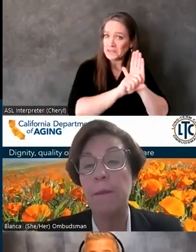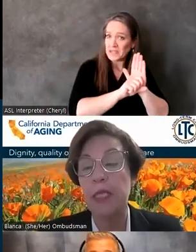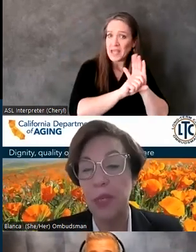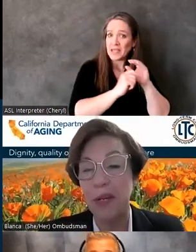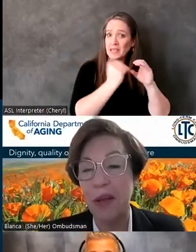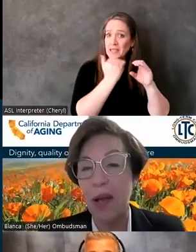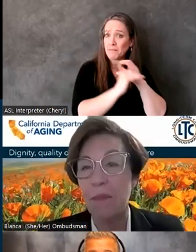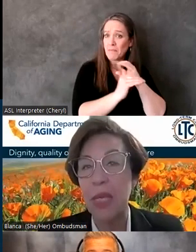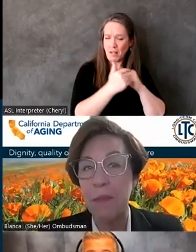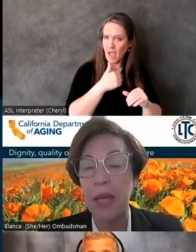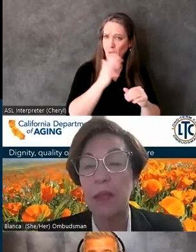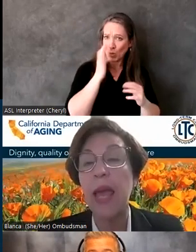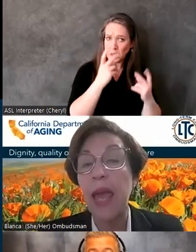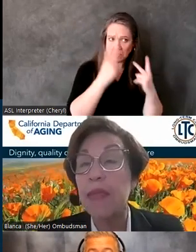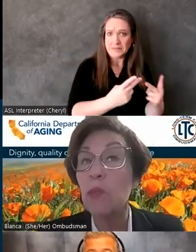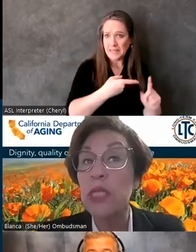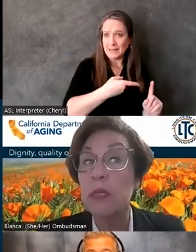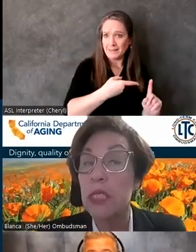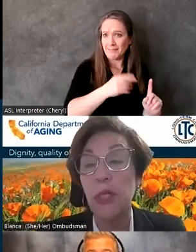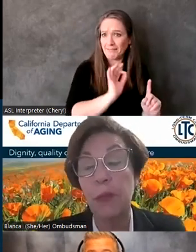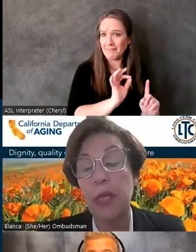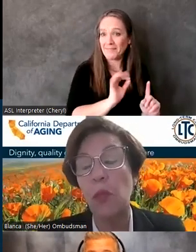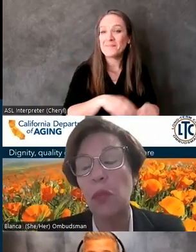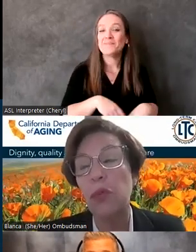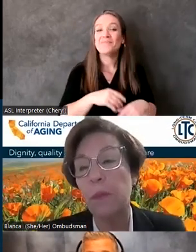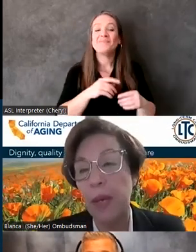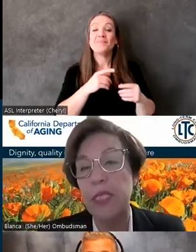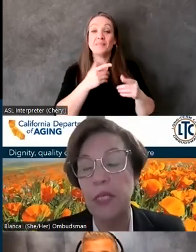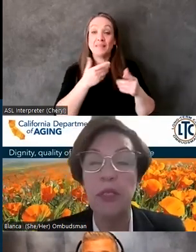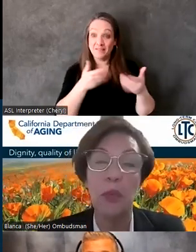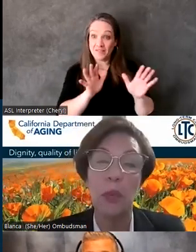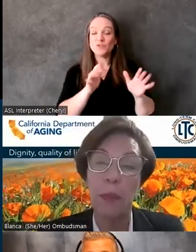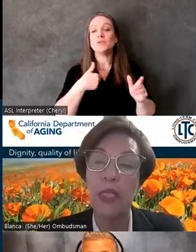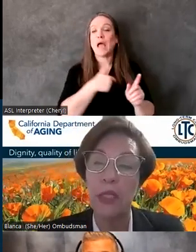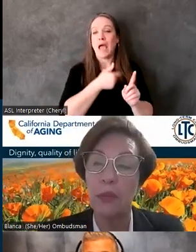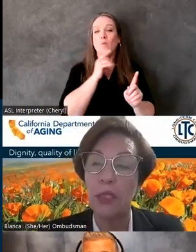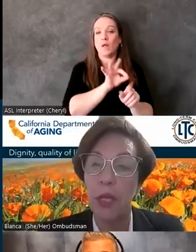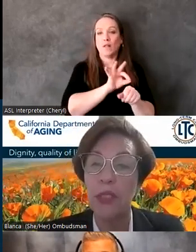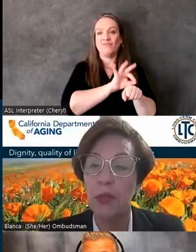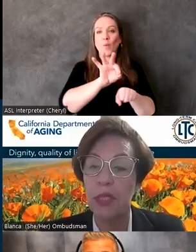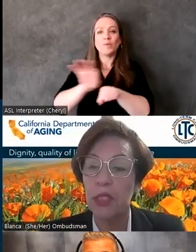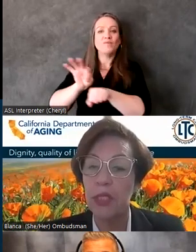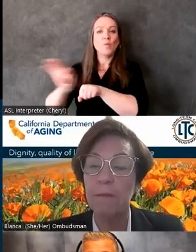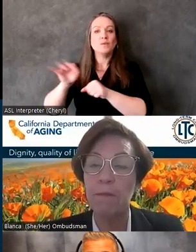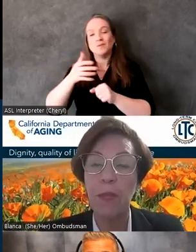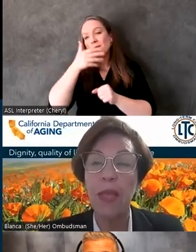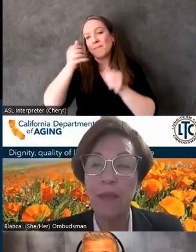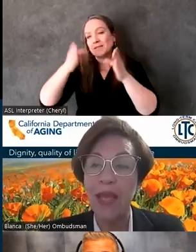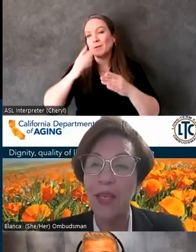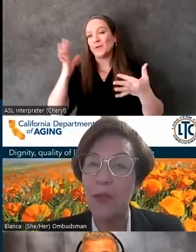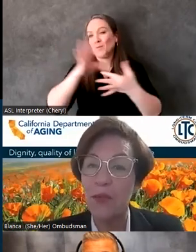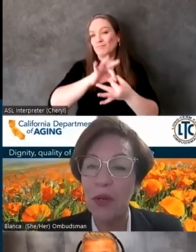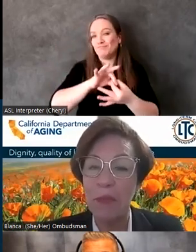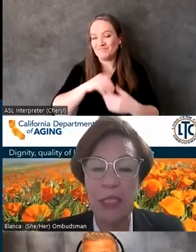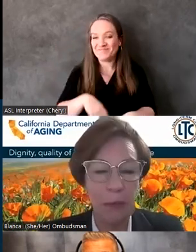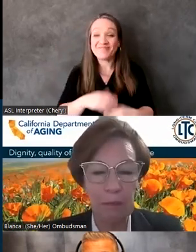state ombudsman email, and then we determine who the best individual would be to respond to the questions. Thank